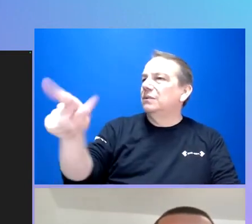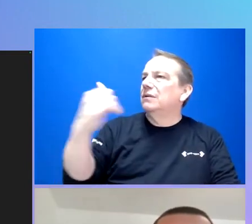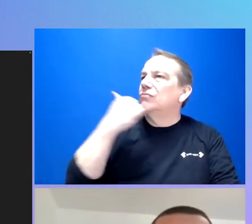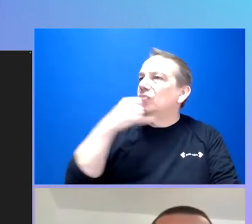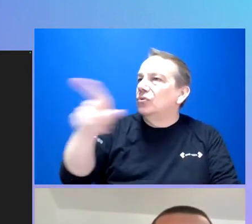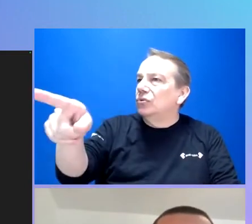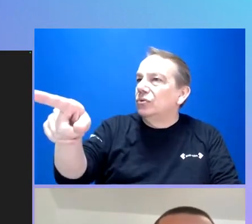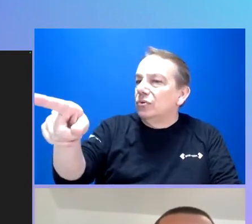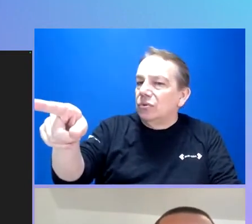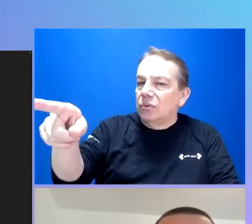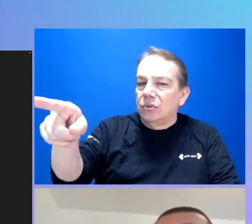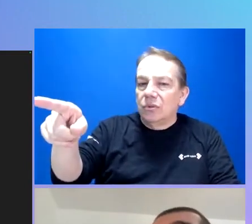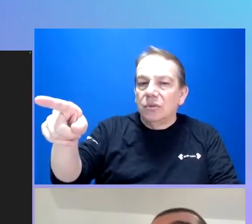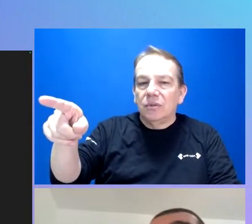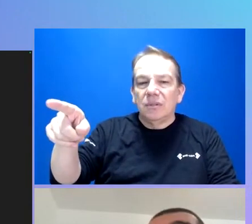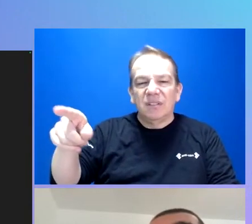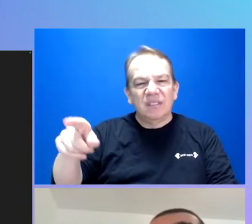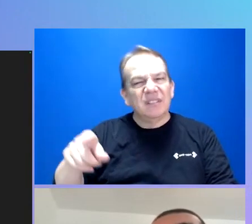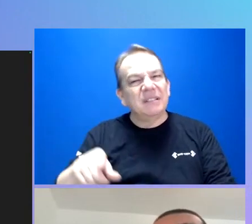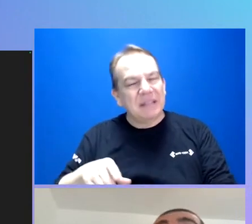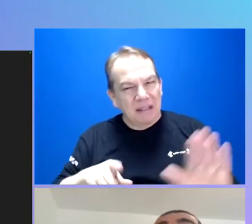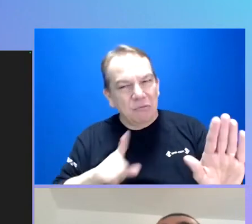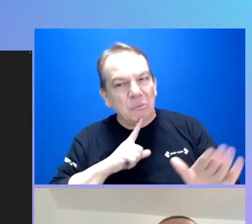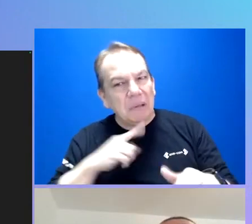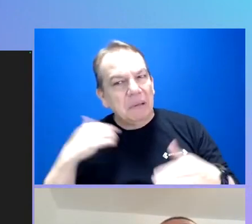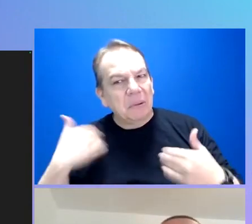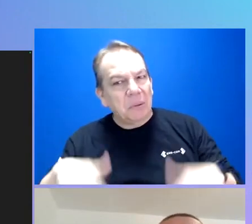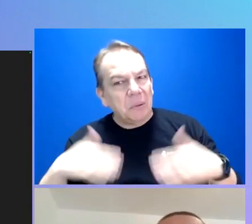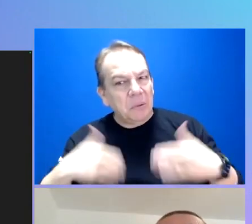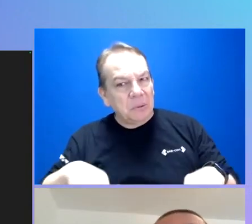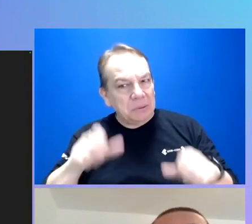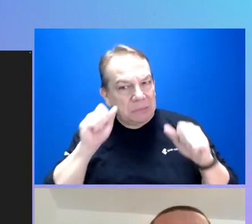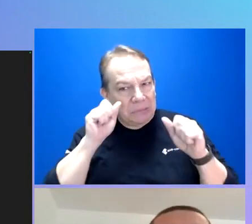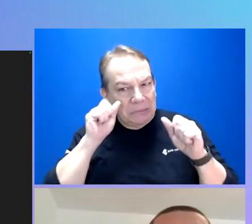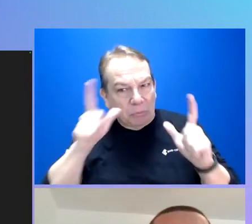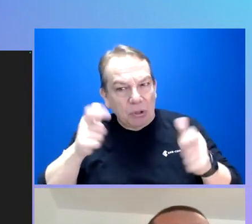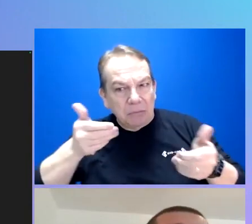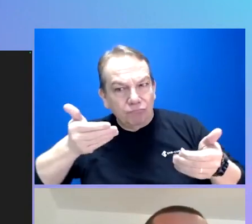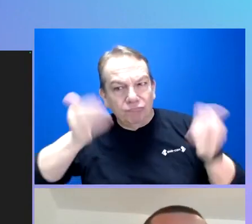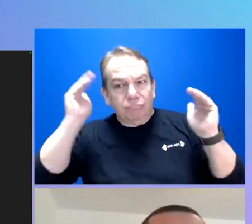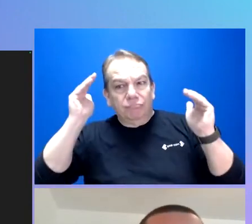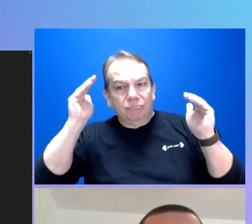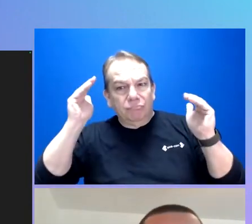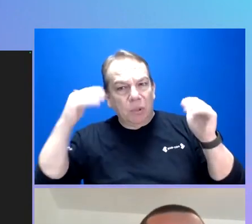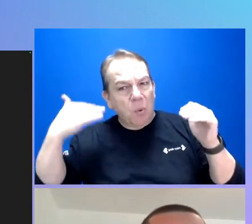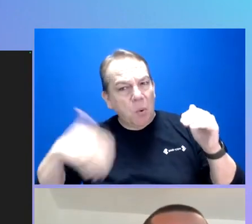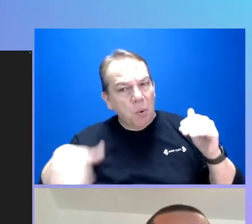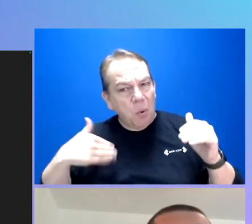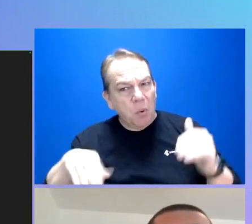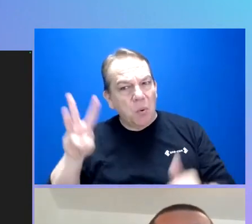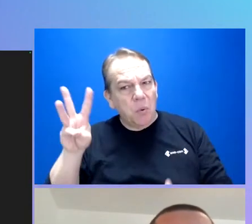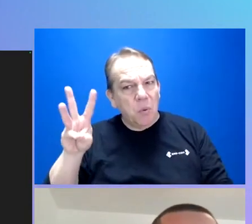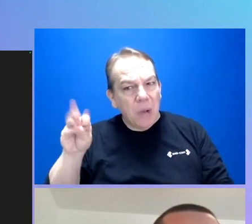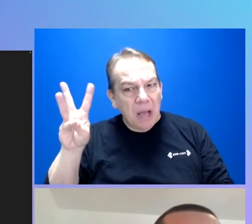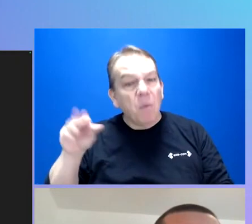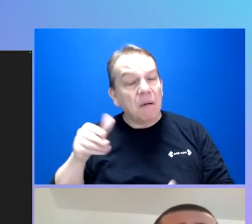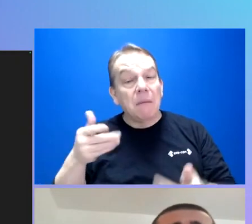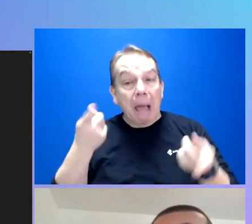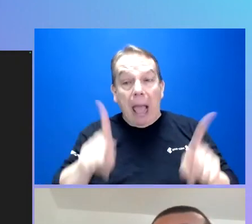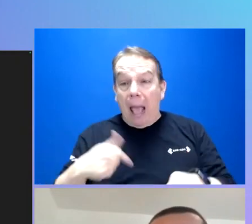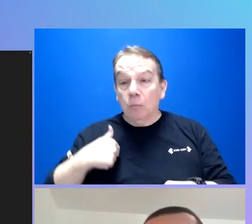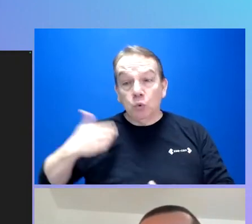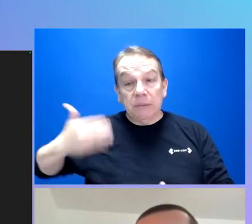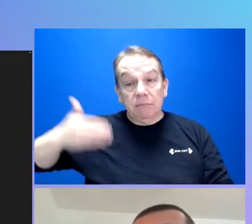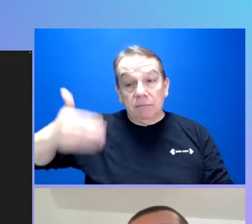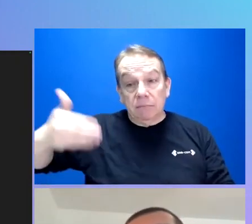which is really quite something, right? There's a lot of audacity in that. And this happens sometimes to me.